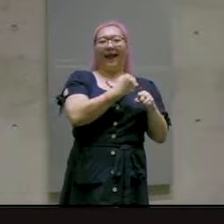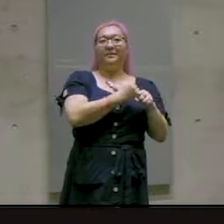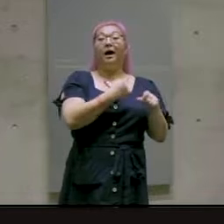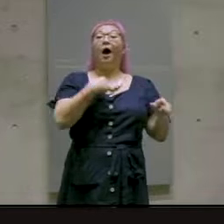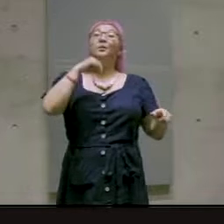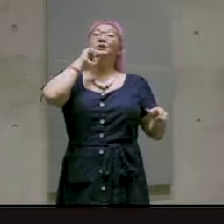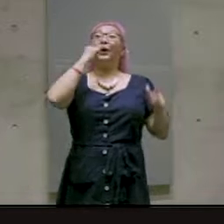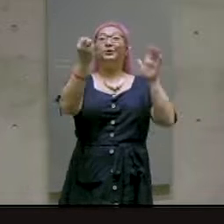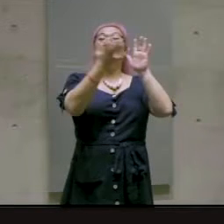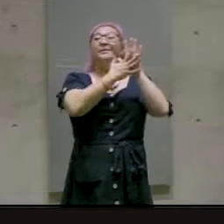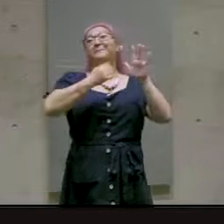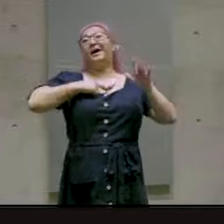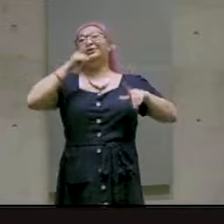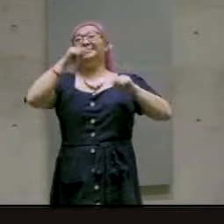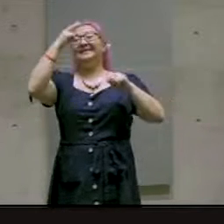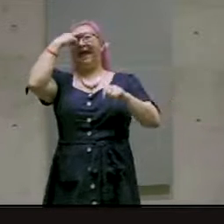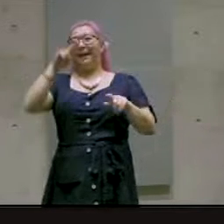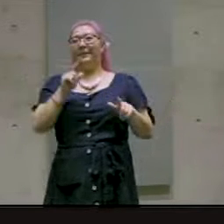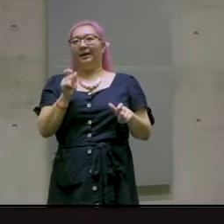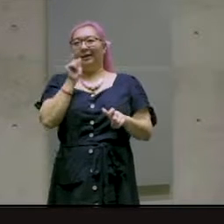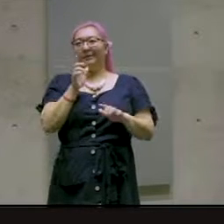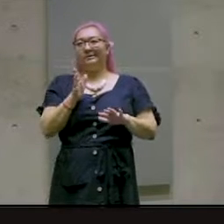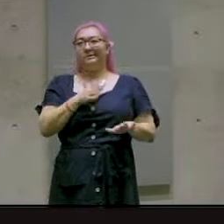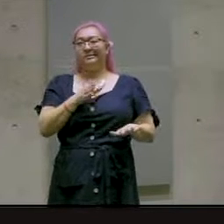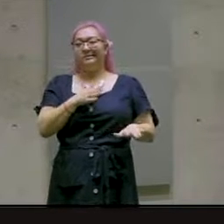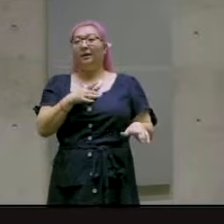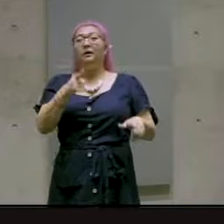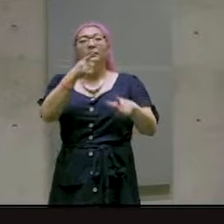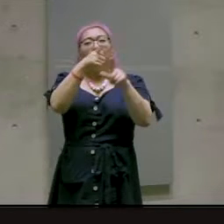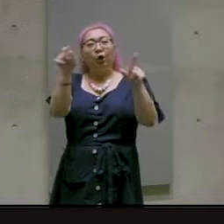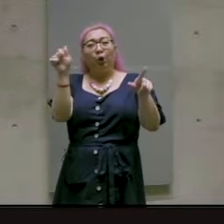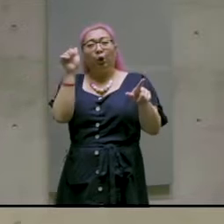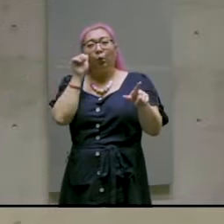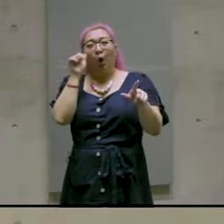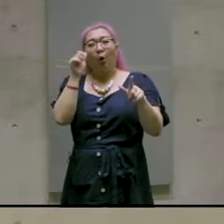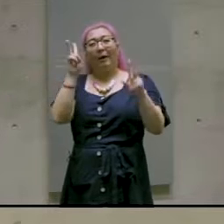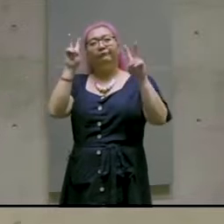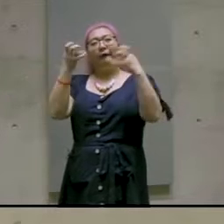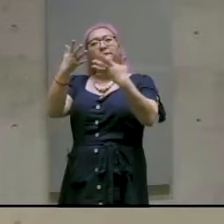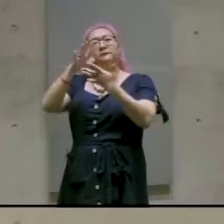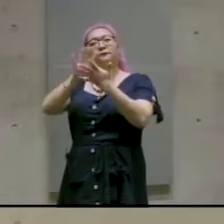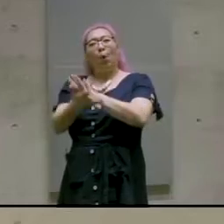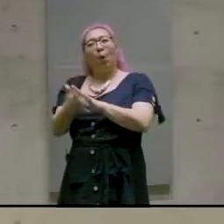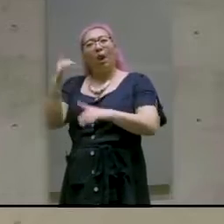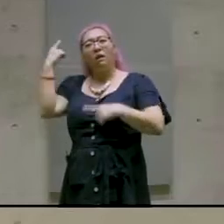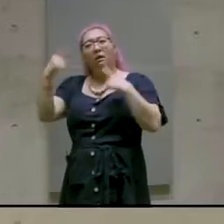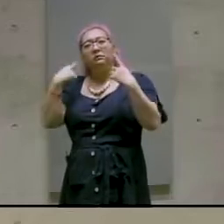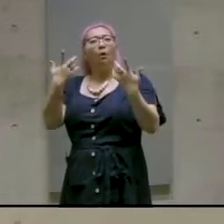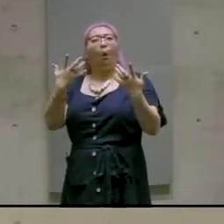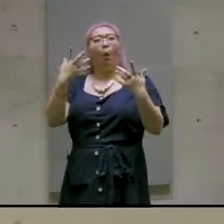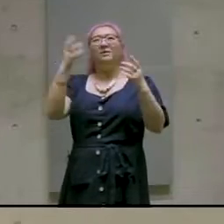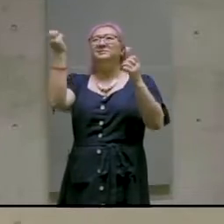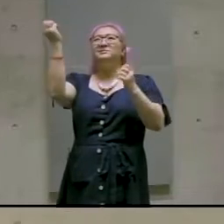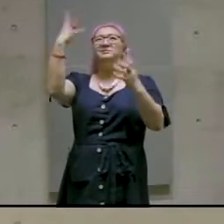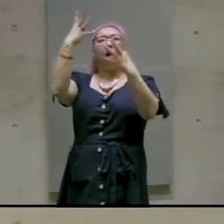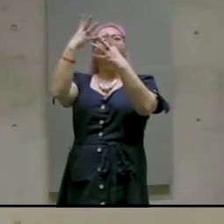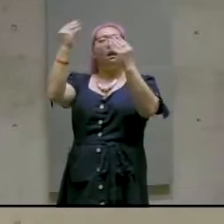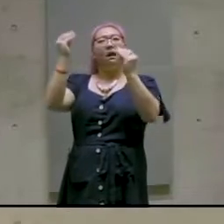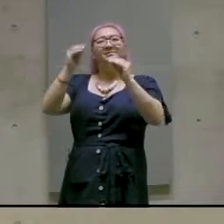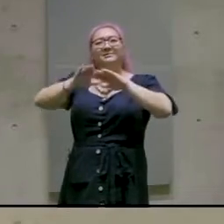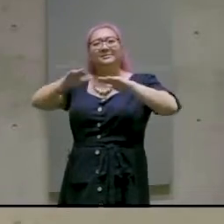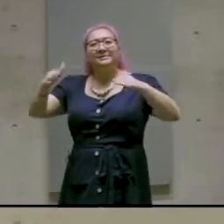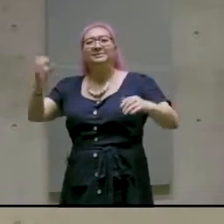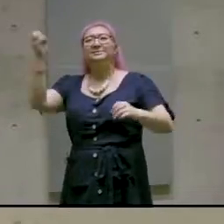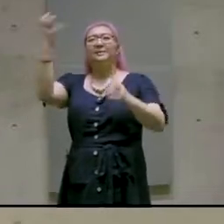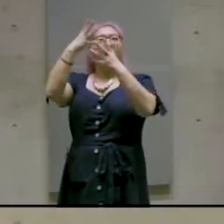Who here is familiar with Fall in London, Some of the Sea or Some of the Skies? Okay, so most of you know who we are. For those of you who don't, we're kind of an indie studio